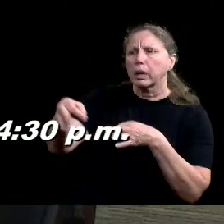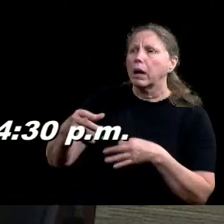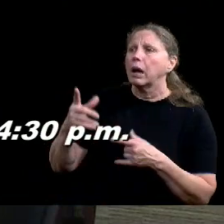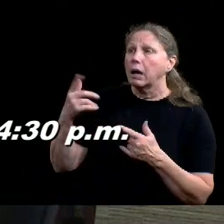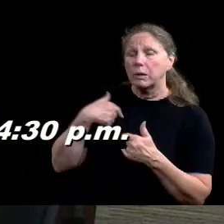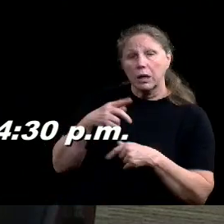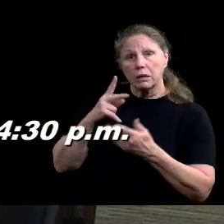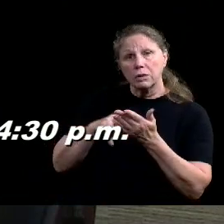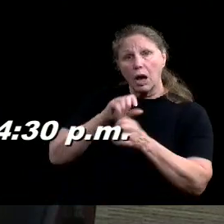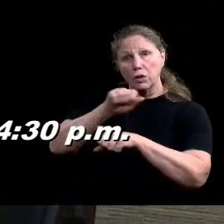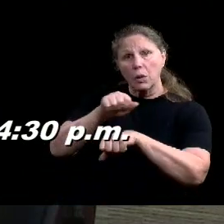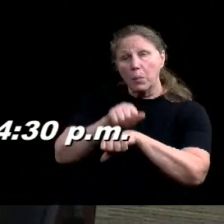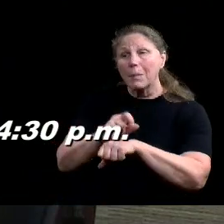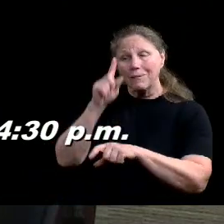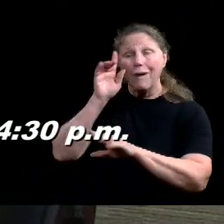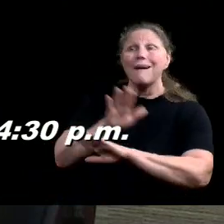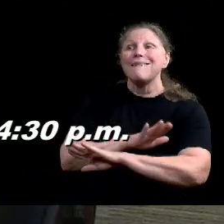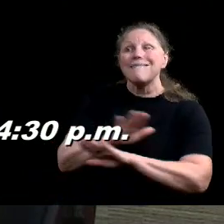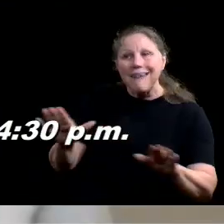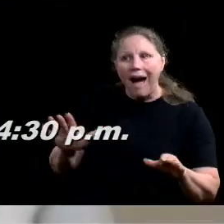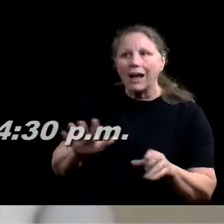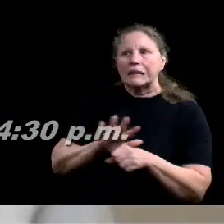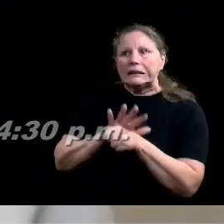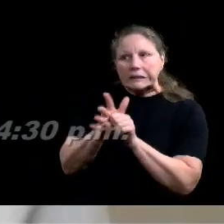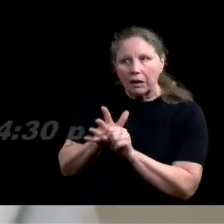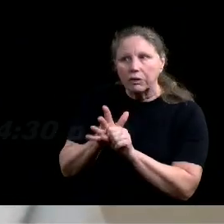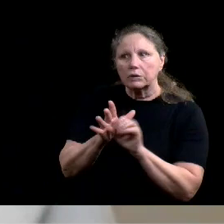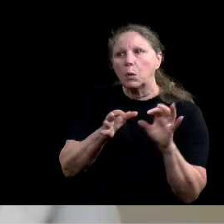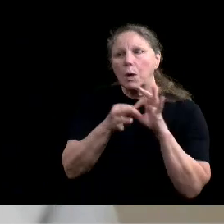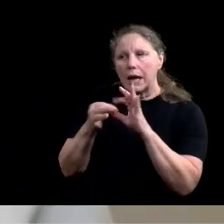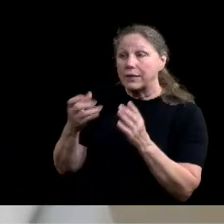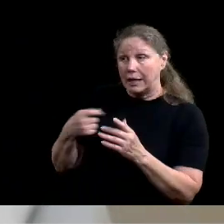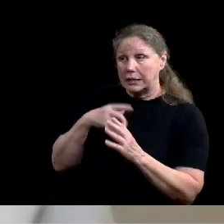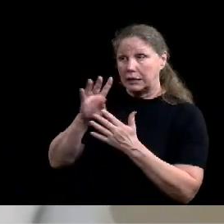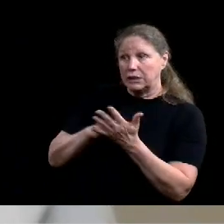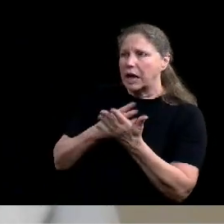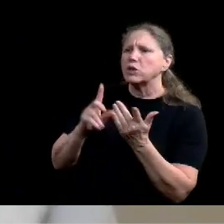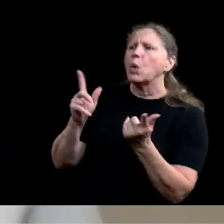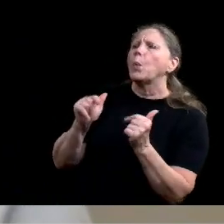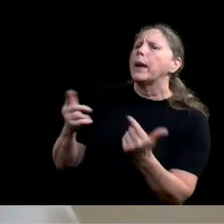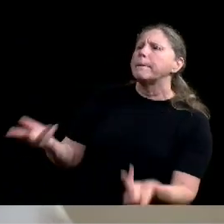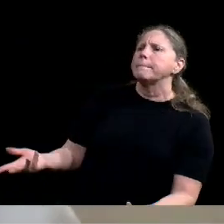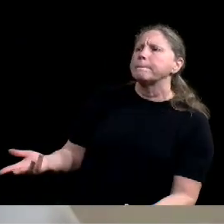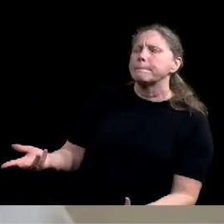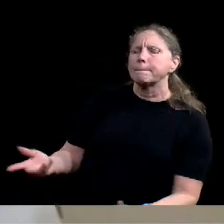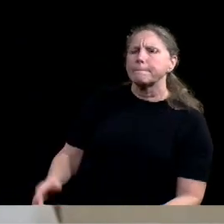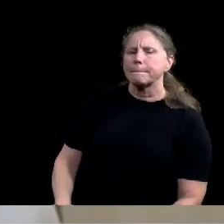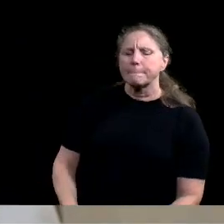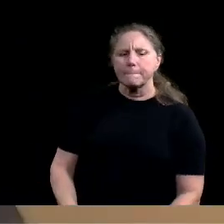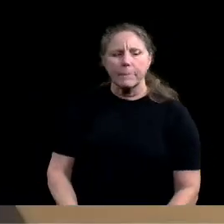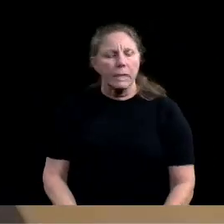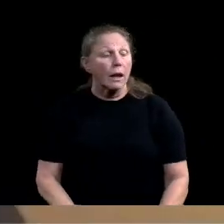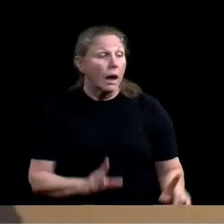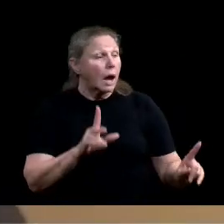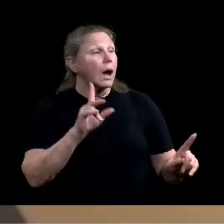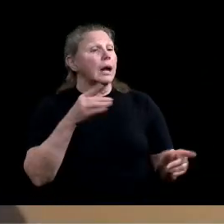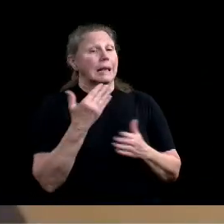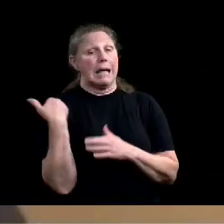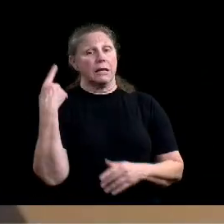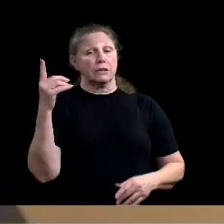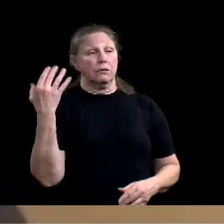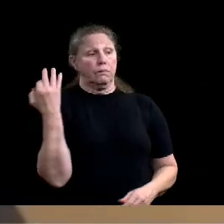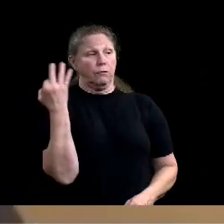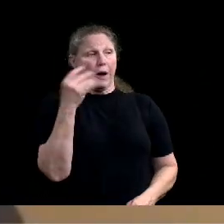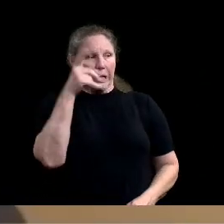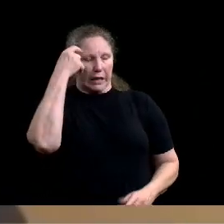non-COVID-19 problems? Well, that was part of the governor's order from last Friday. He made it prior